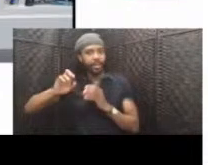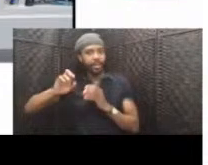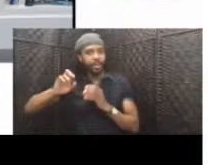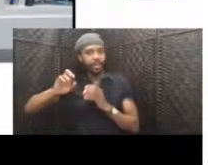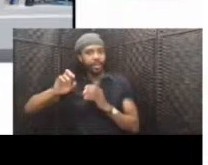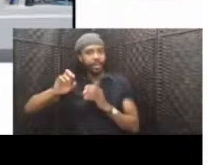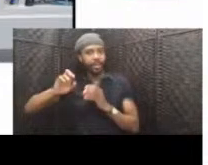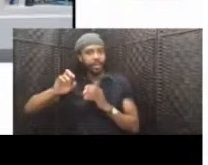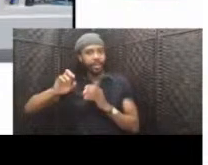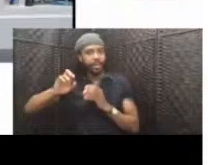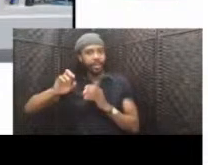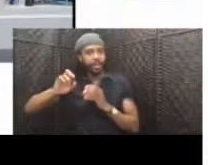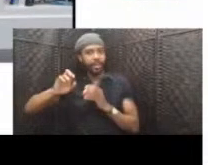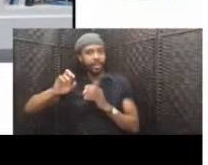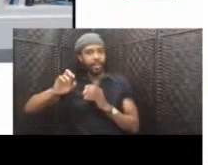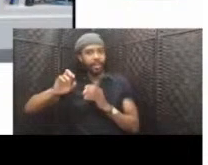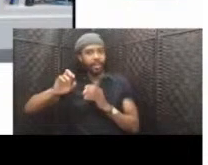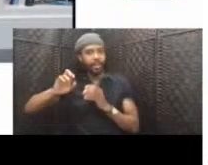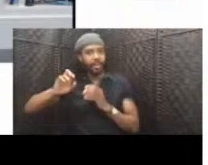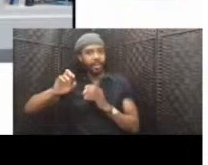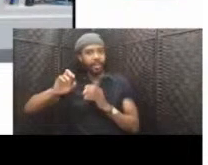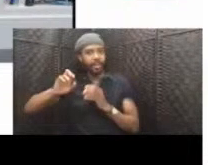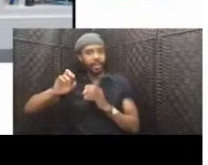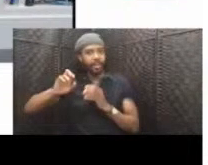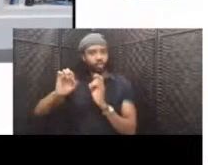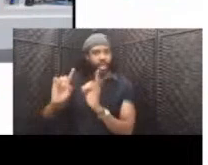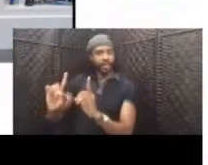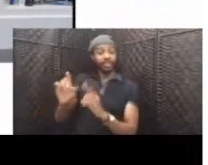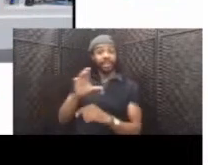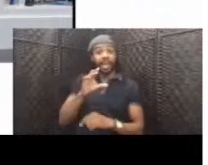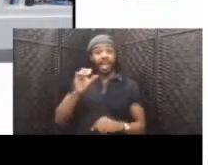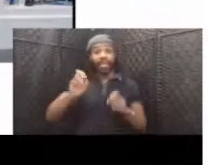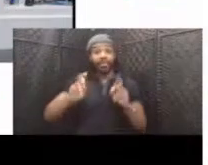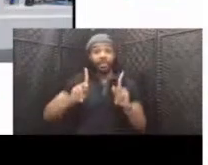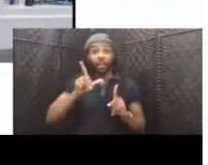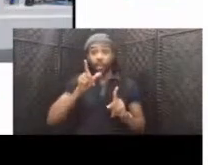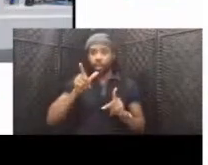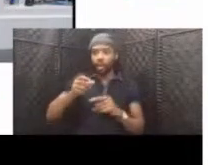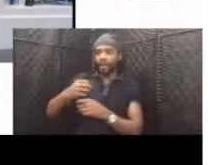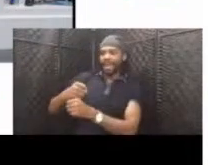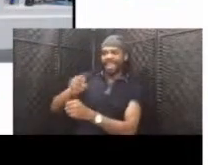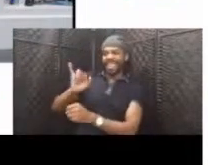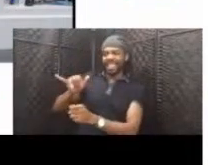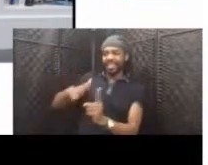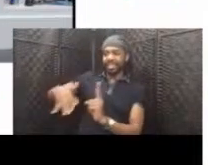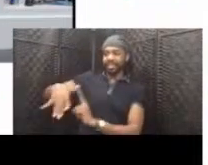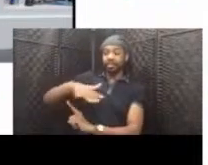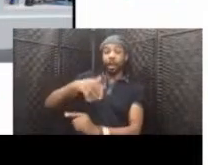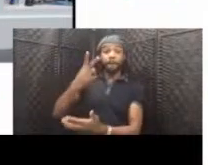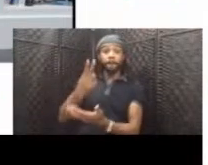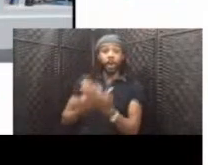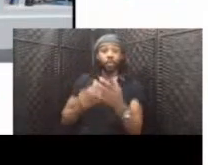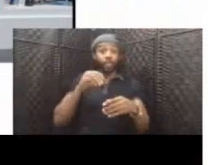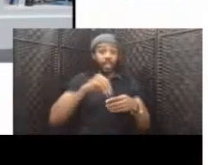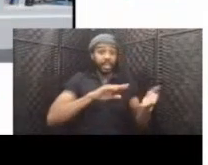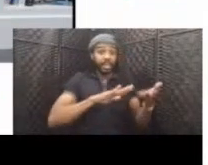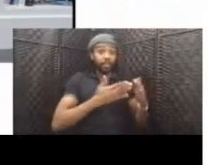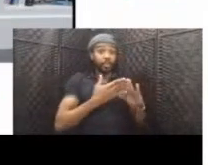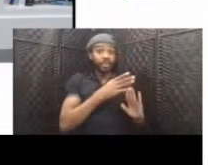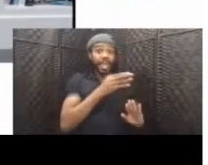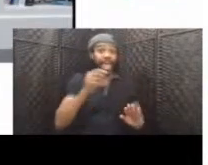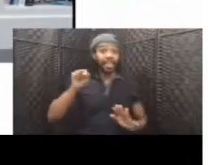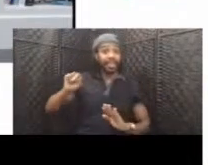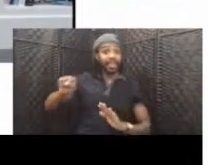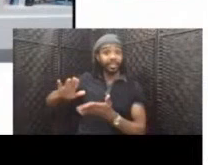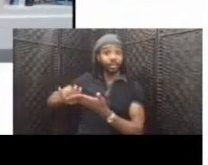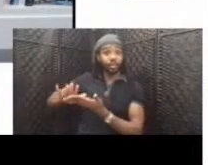Anyone who uses the term anti-white will be banned from this creating channel, those conditions, both in and our I'm not community screwing and around. both in You our try me, you schools, see what are